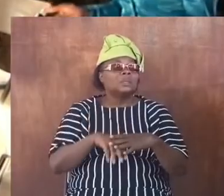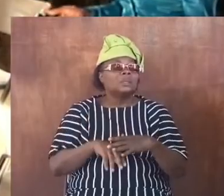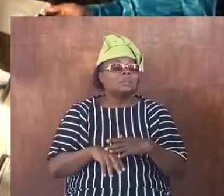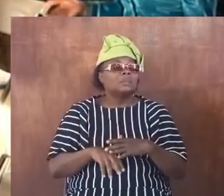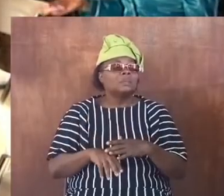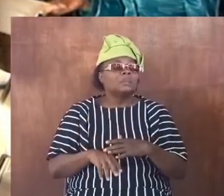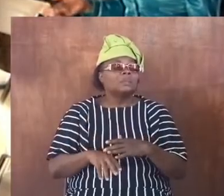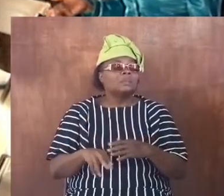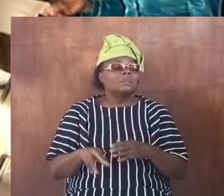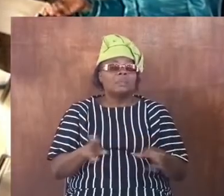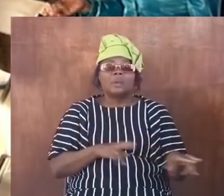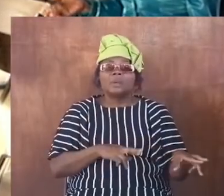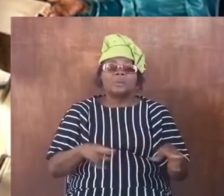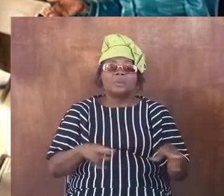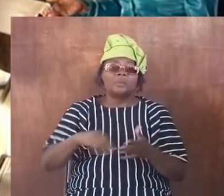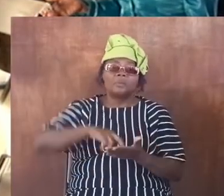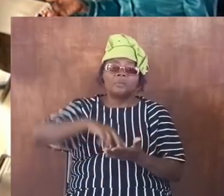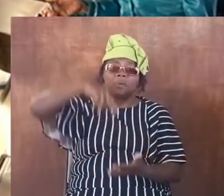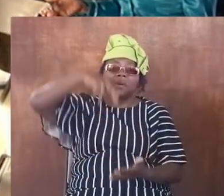My